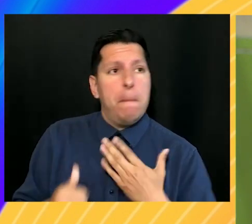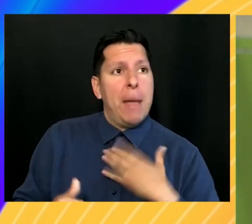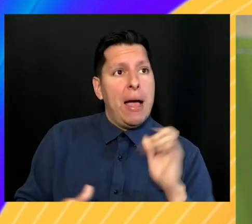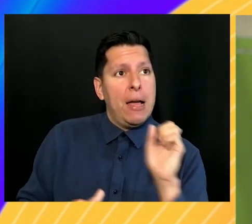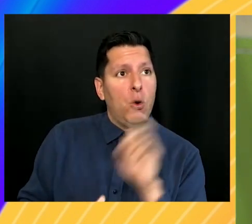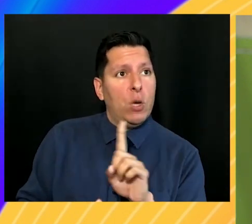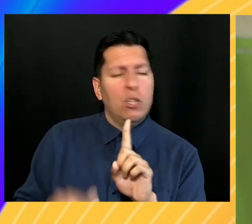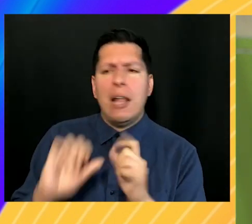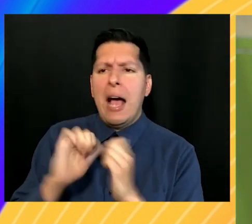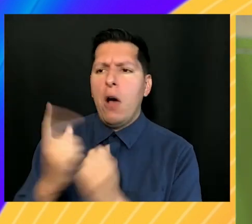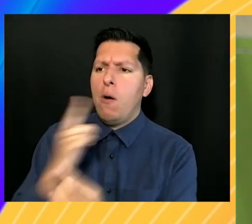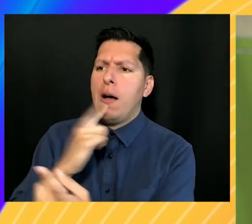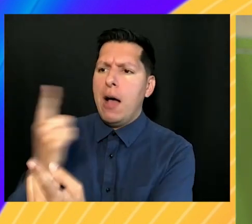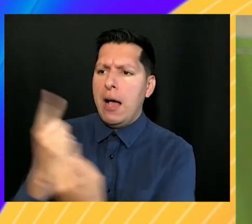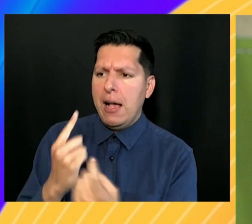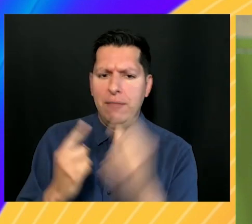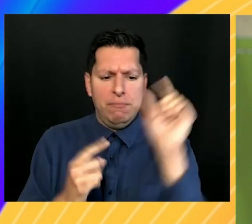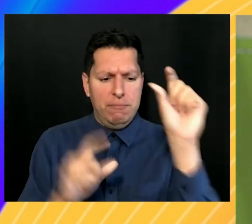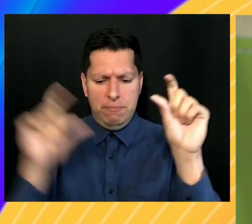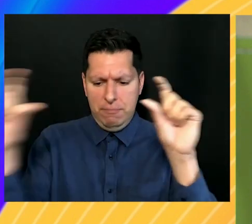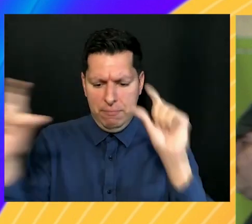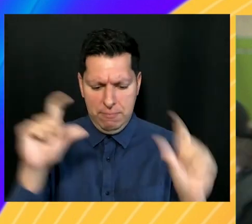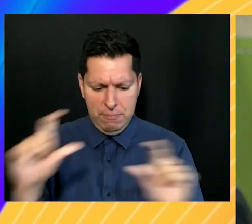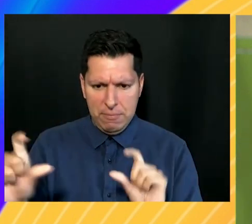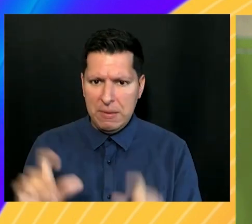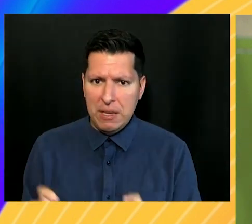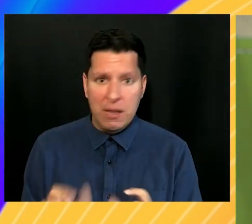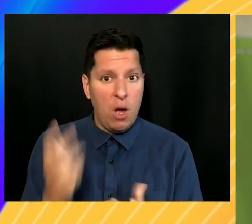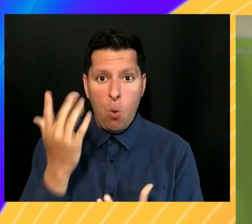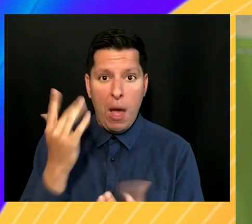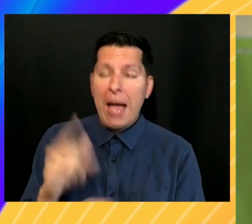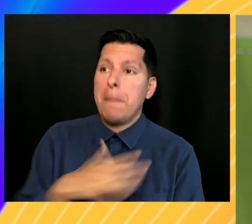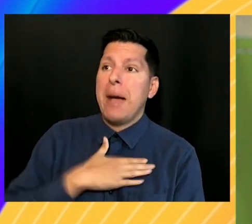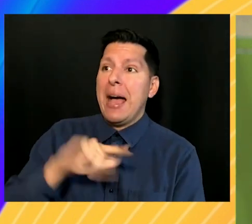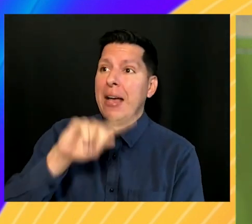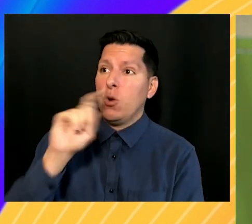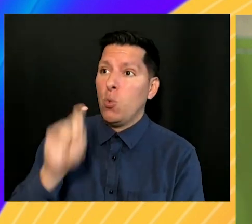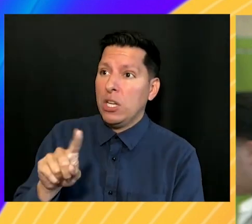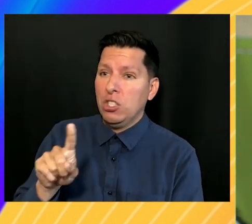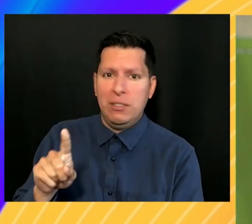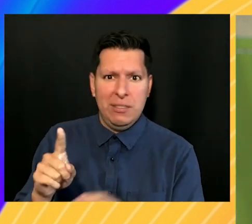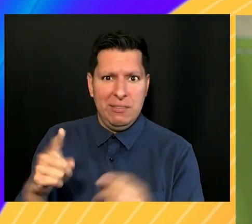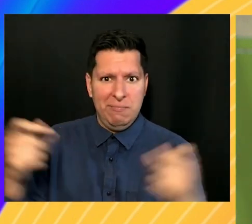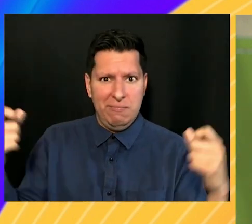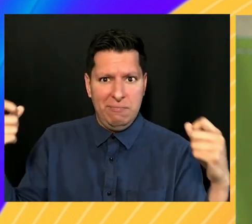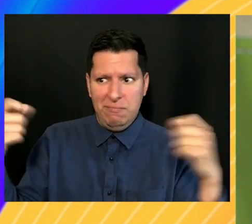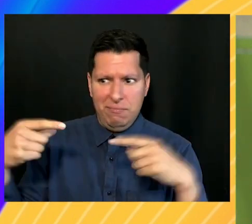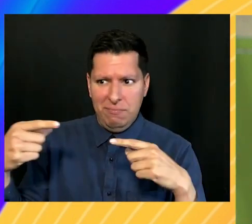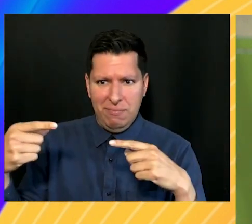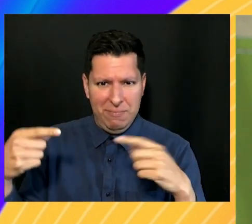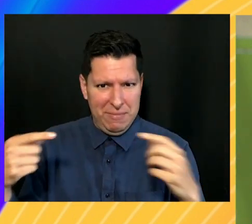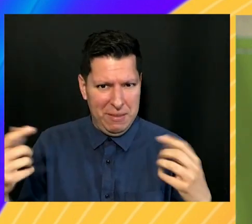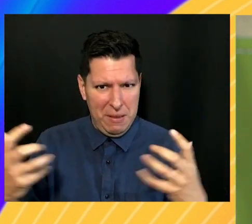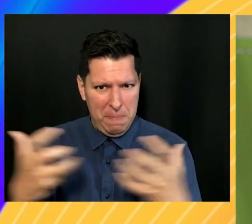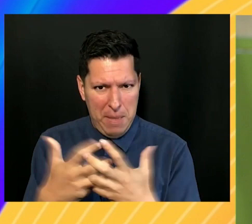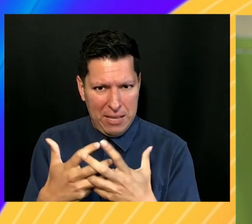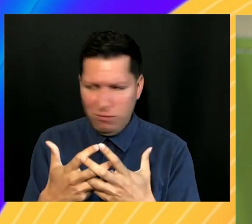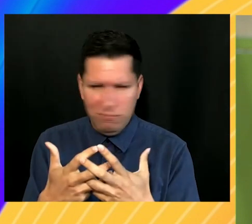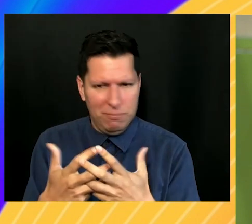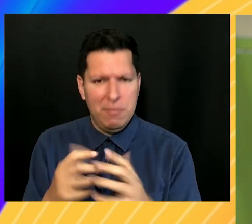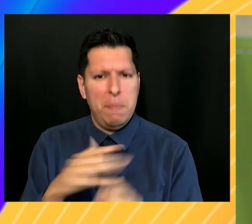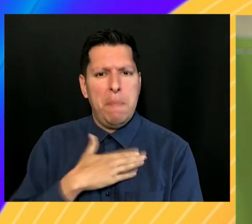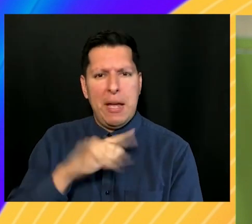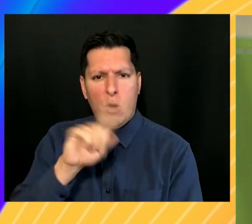knowing that your question next year may not be the same as the question you're asking today. And I also hear a lot about, you